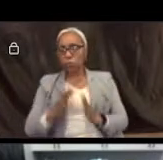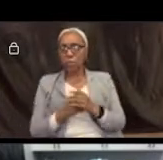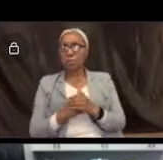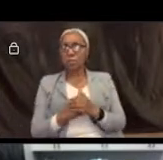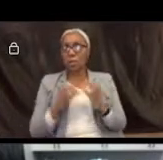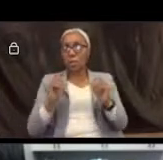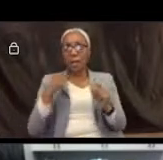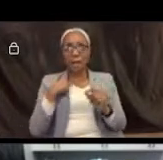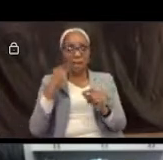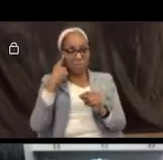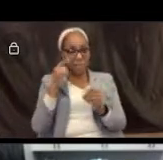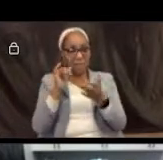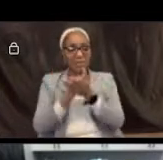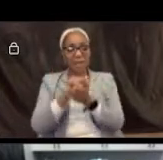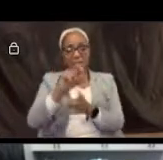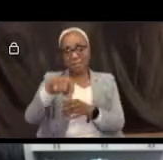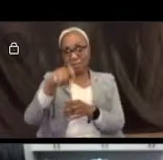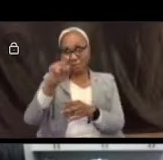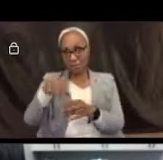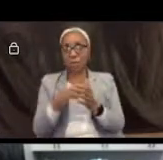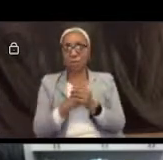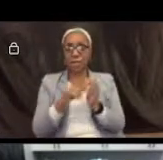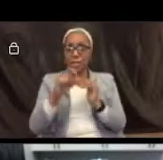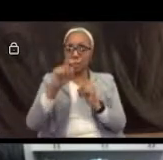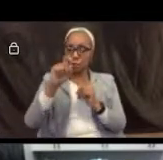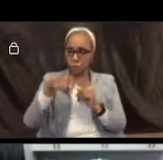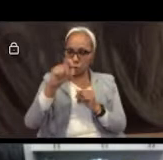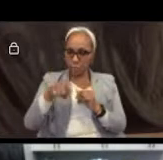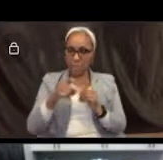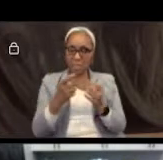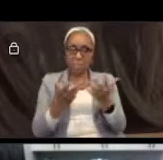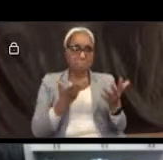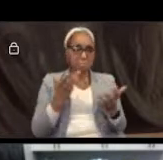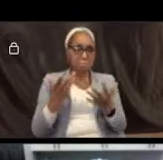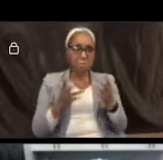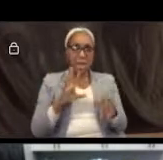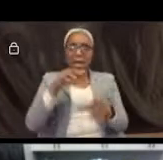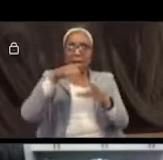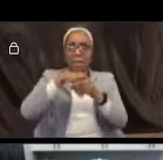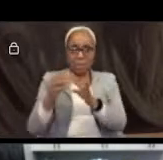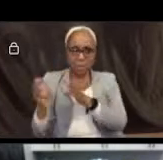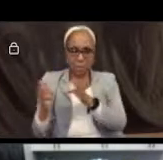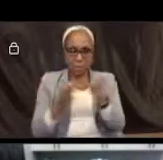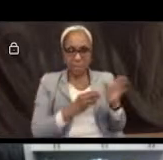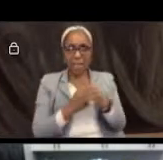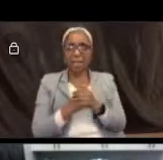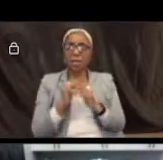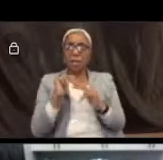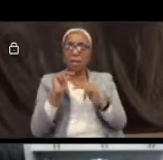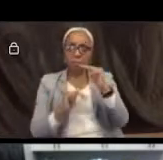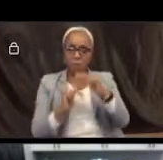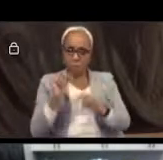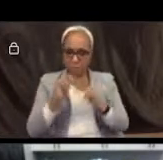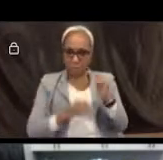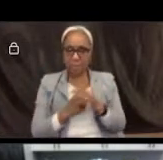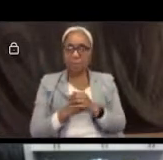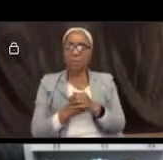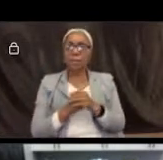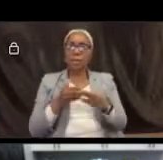I think is almost necessary and should be, in the plans of the building once